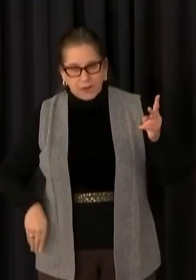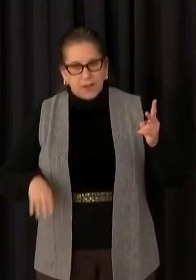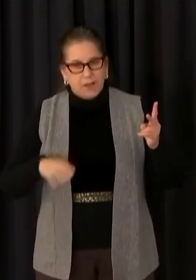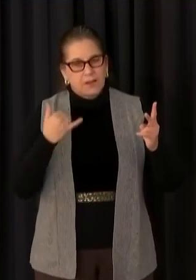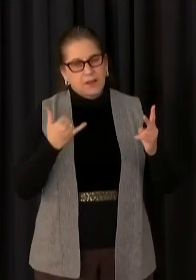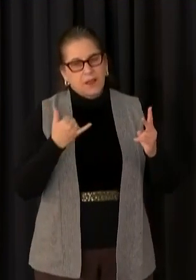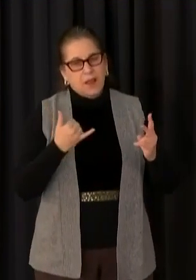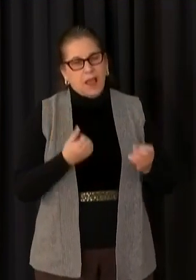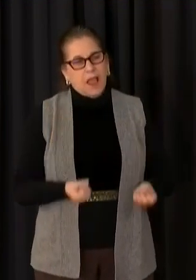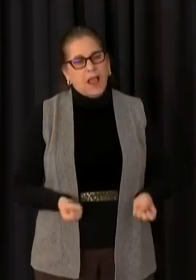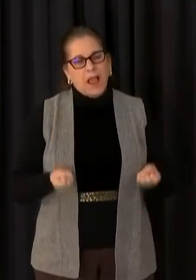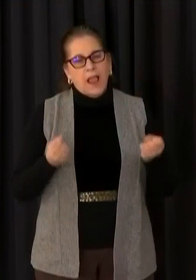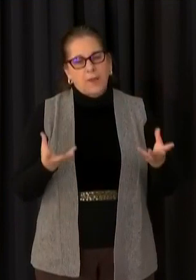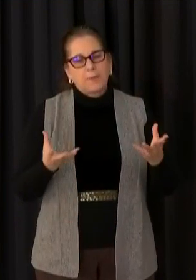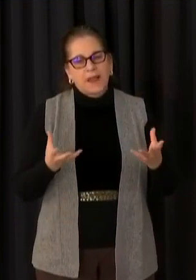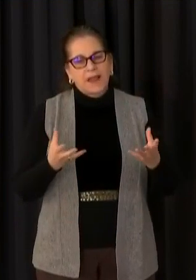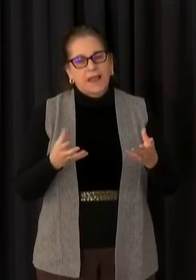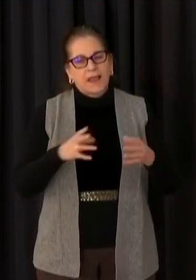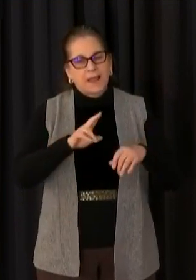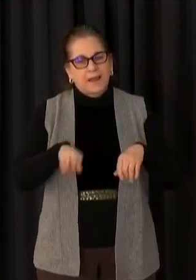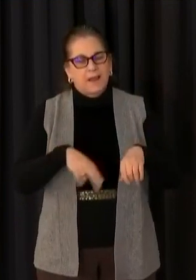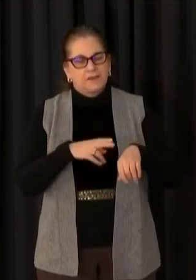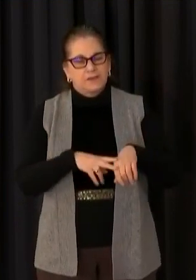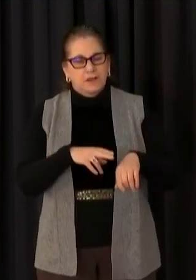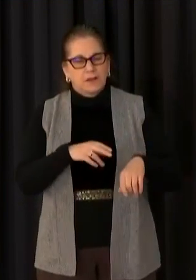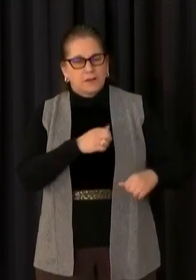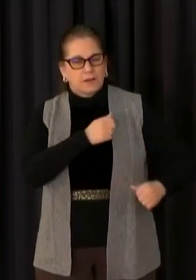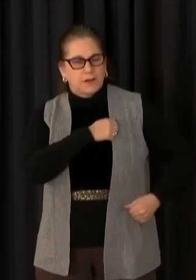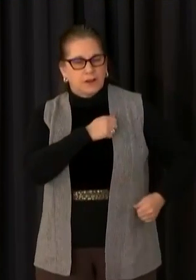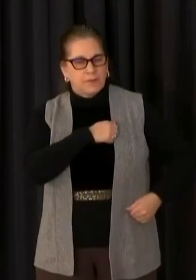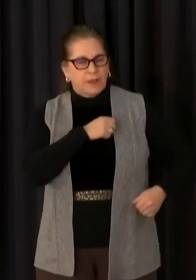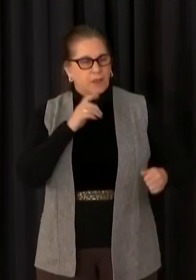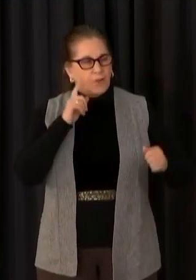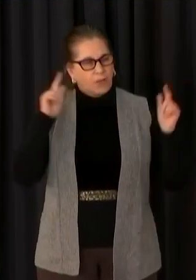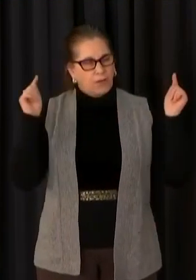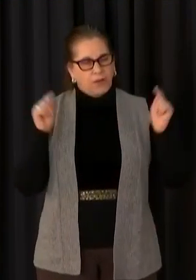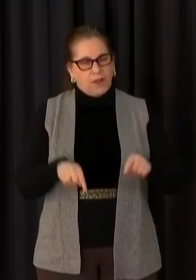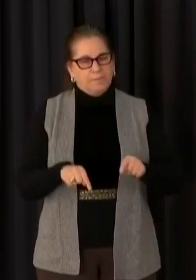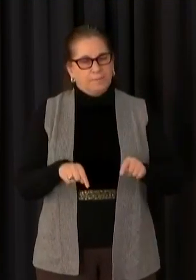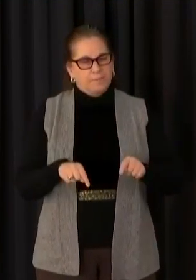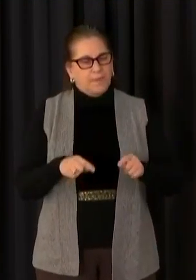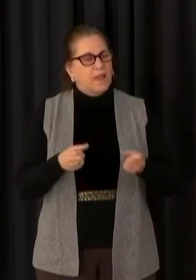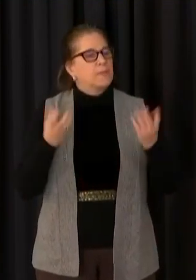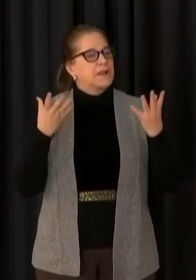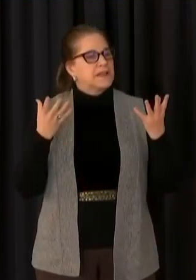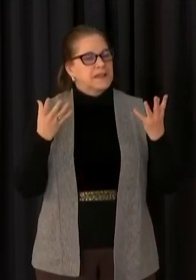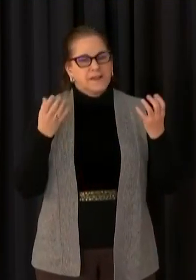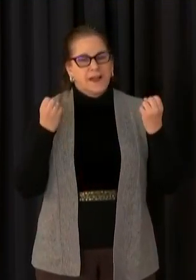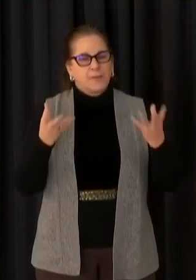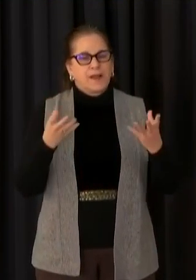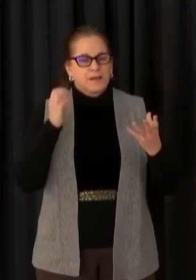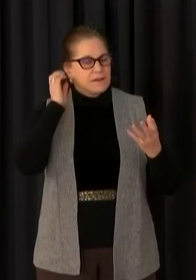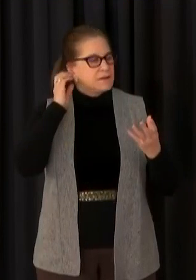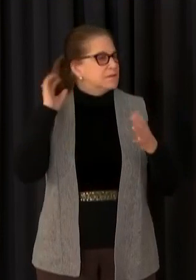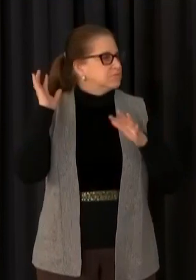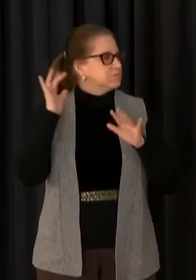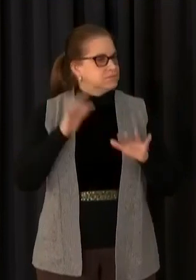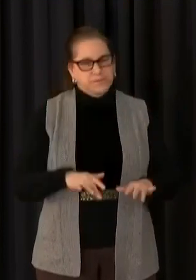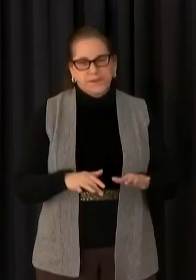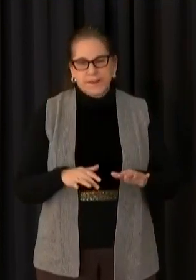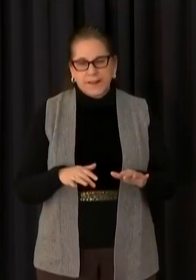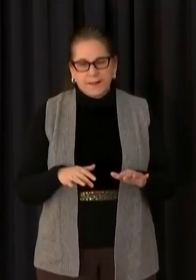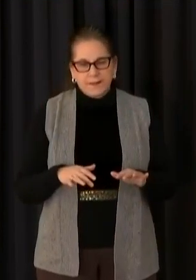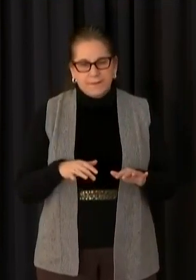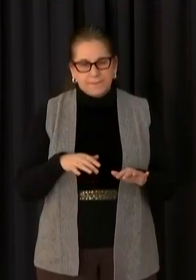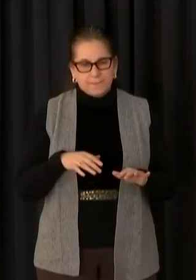National Guardsmen will officially be in the area? We're just getting a couple of conflicting reports. And I'll throw this out there too. Mayor